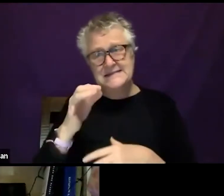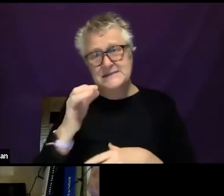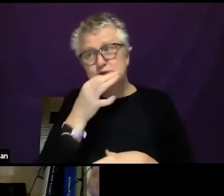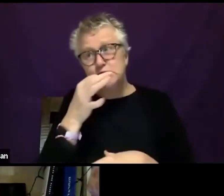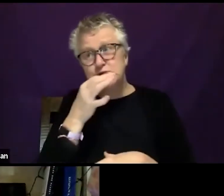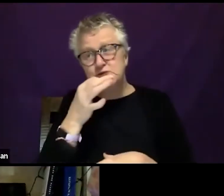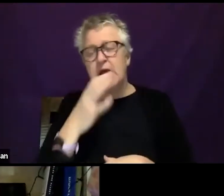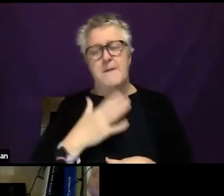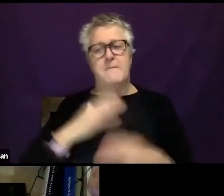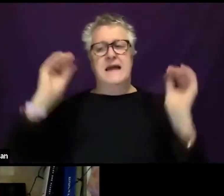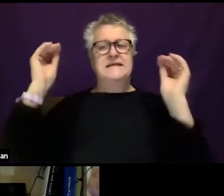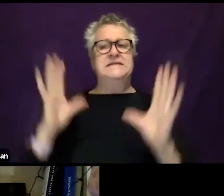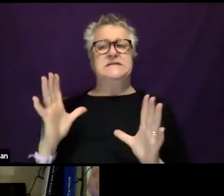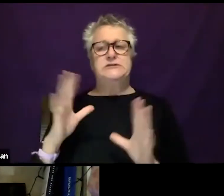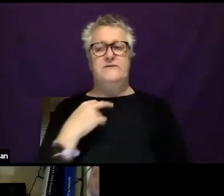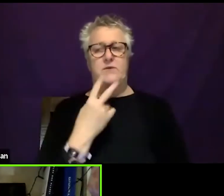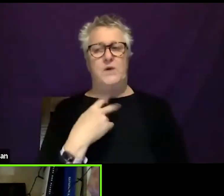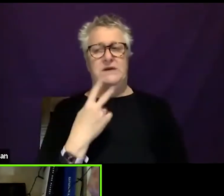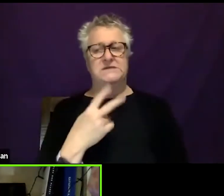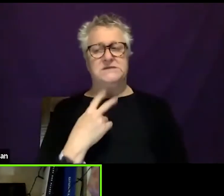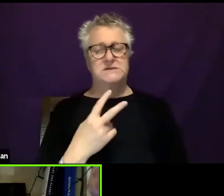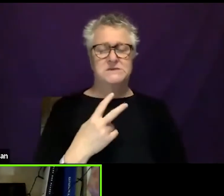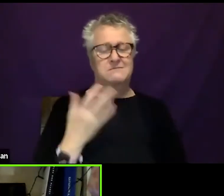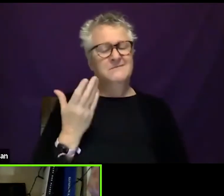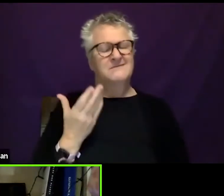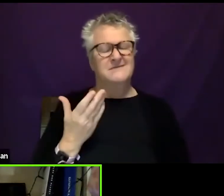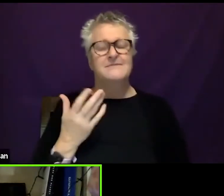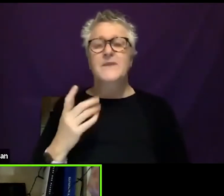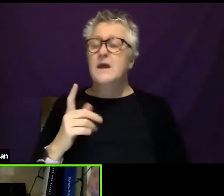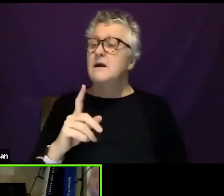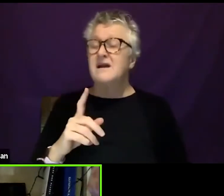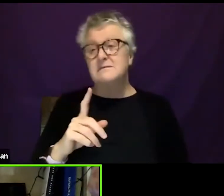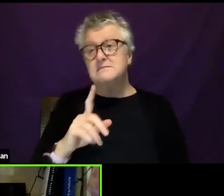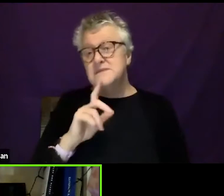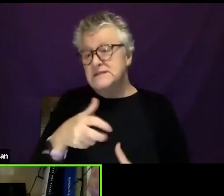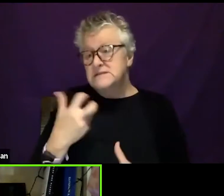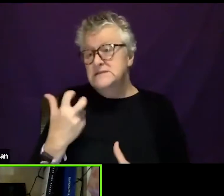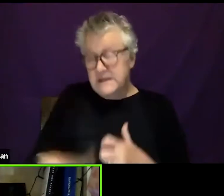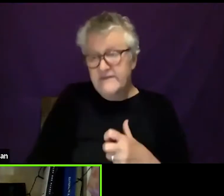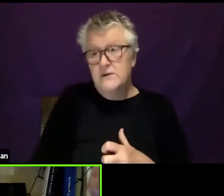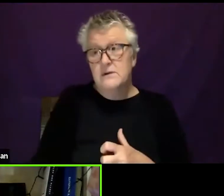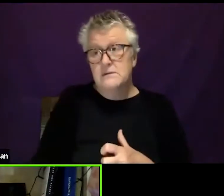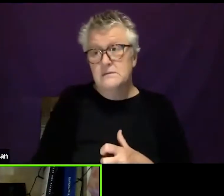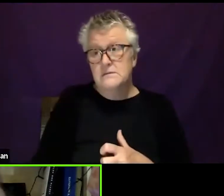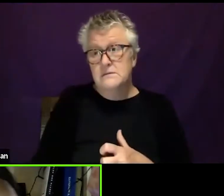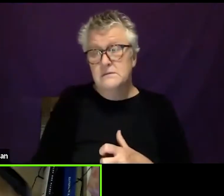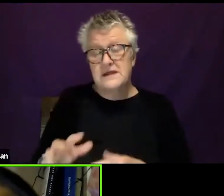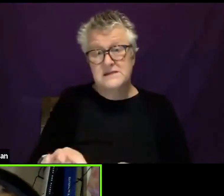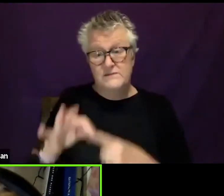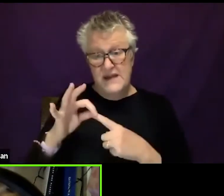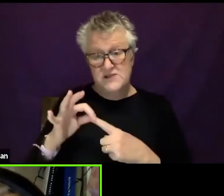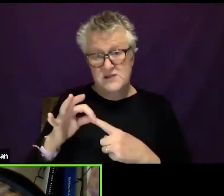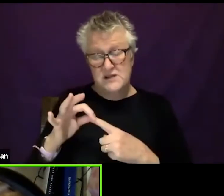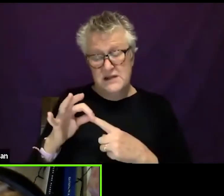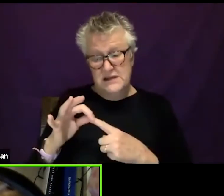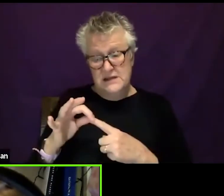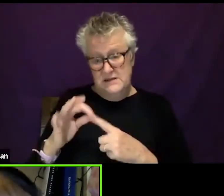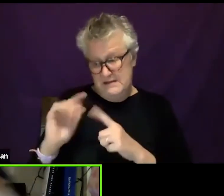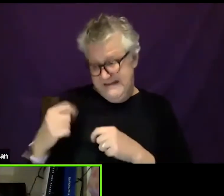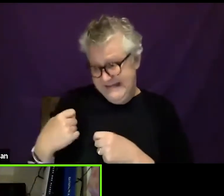I think it's difficult. And I would say that the last year has been particularly hard because in my